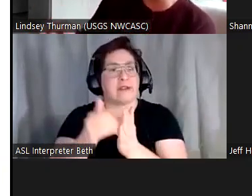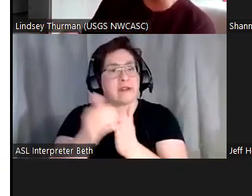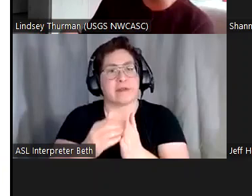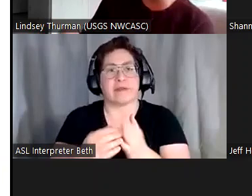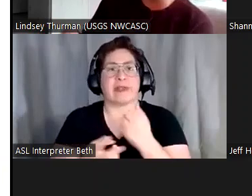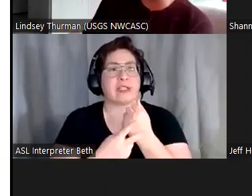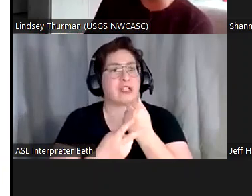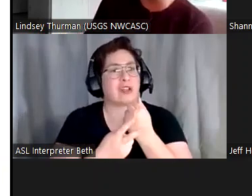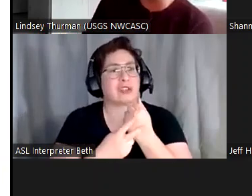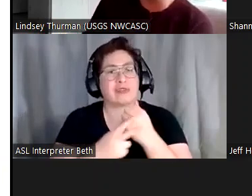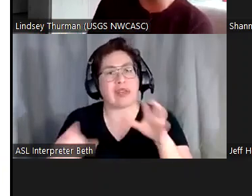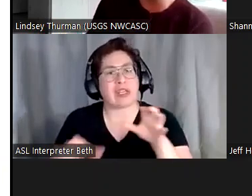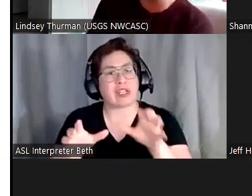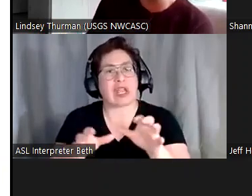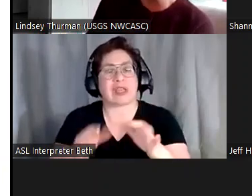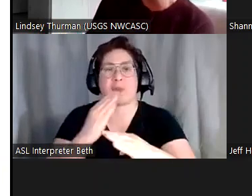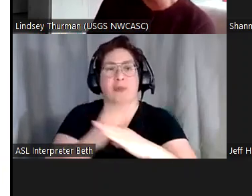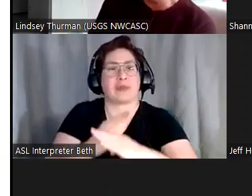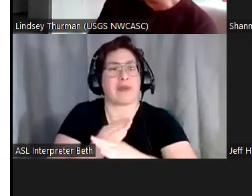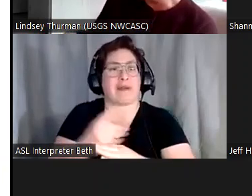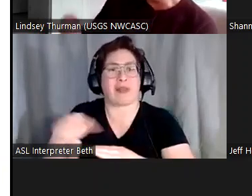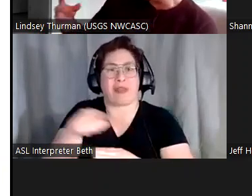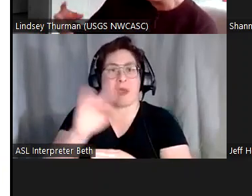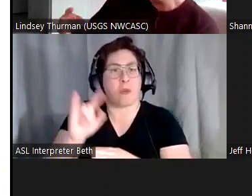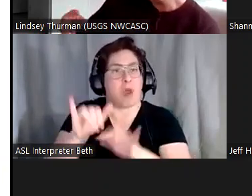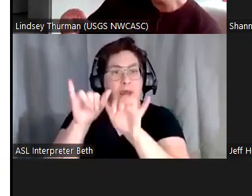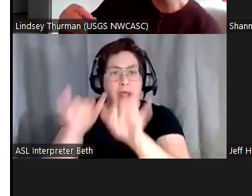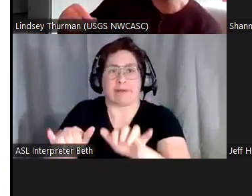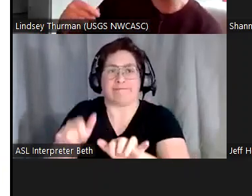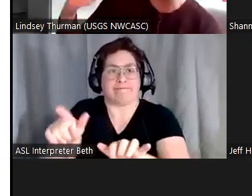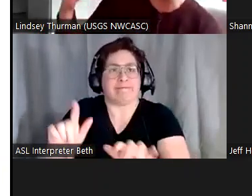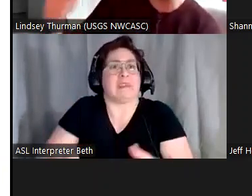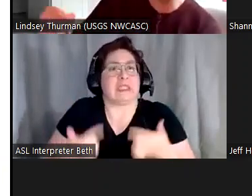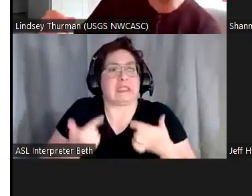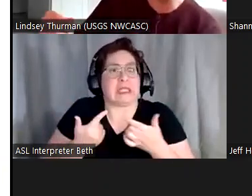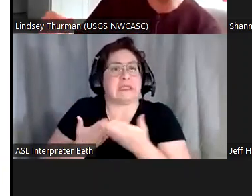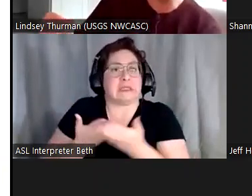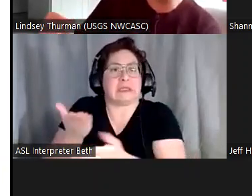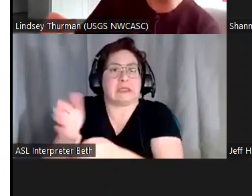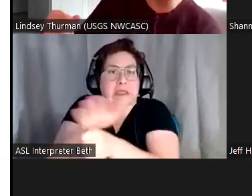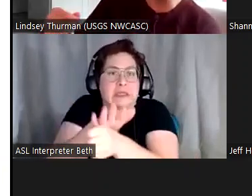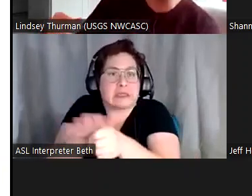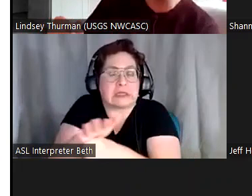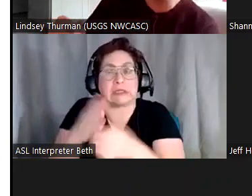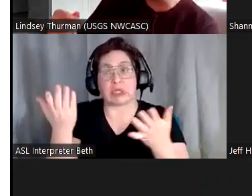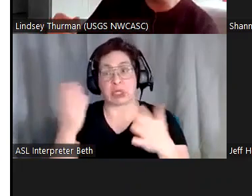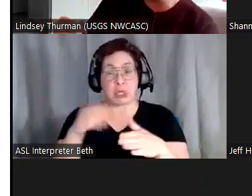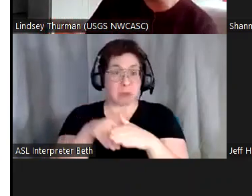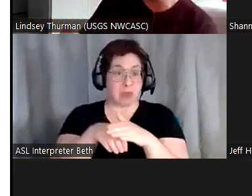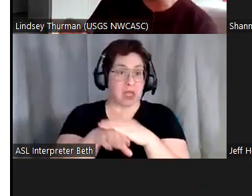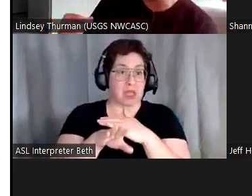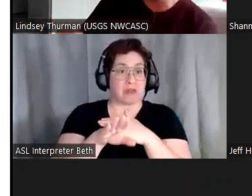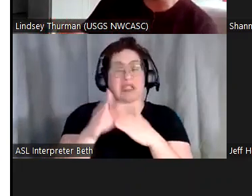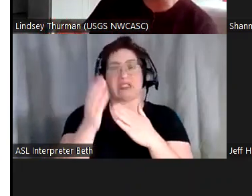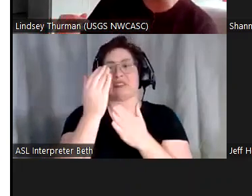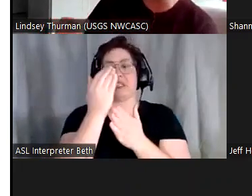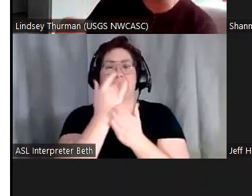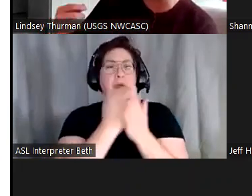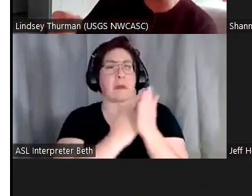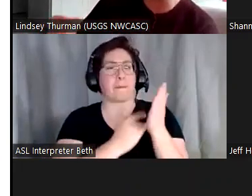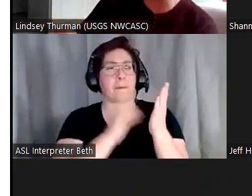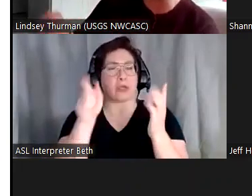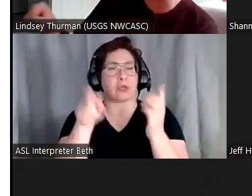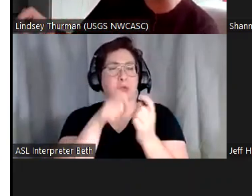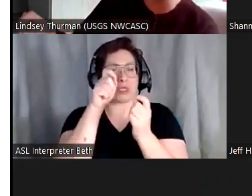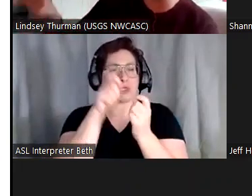protect them where they currently exist. And so, for example, we may walk into this adaptation menu looking specifically at